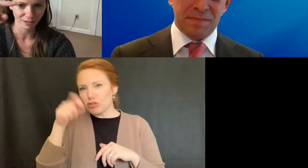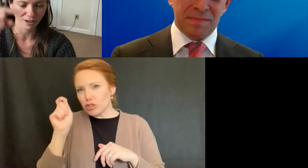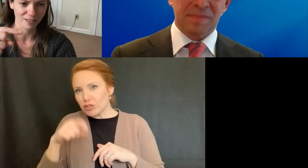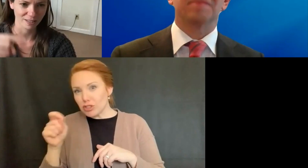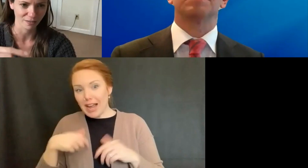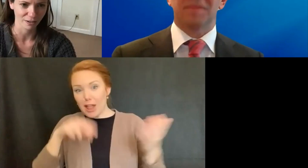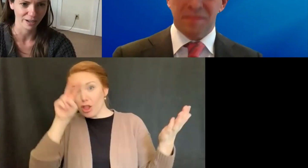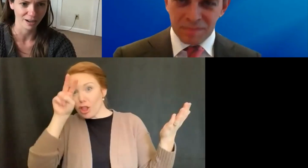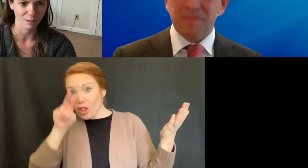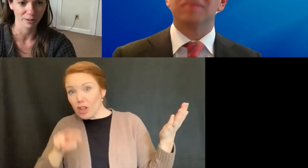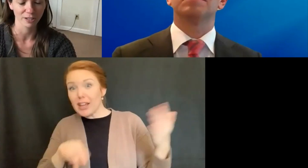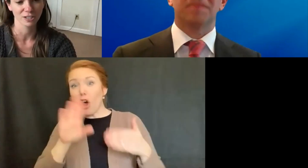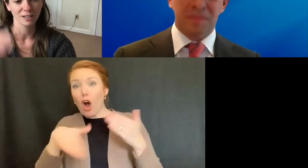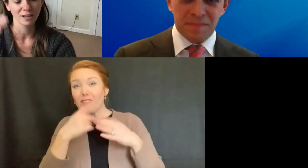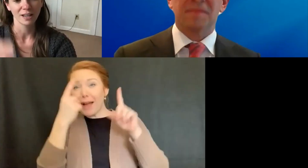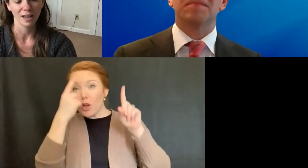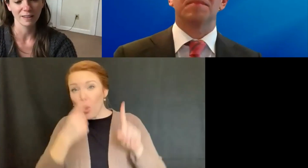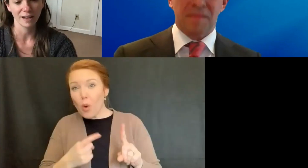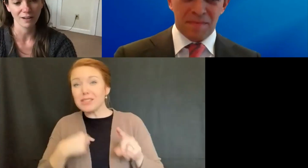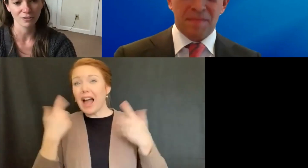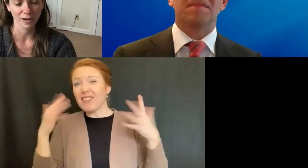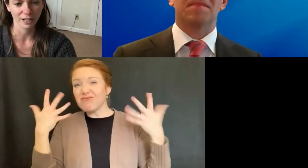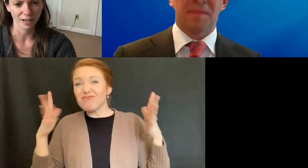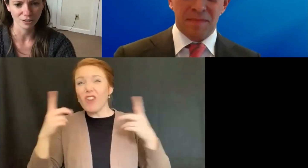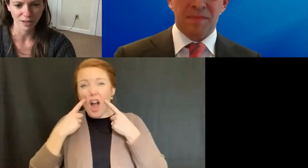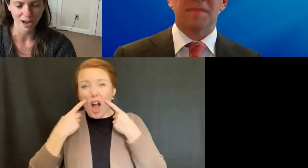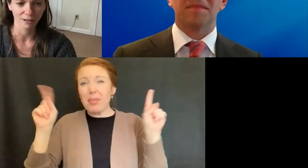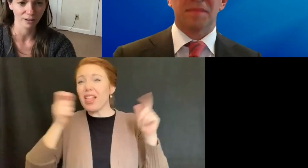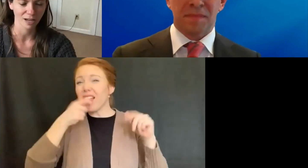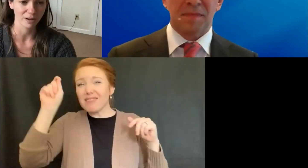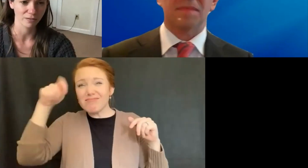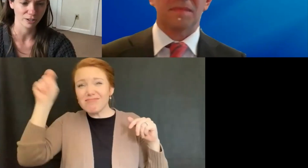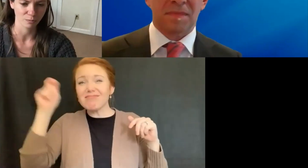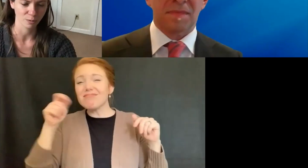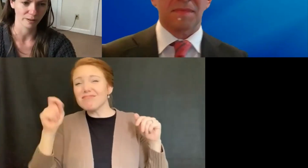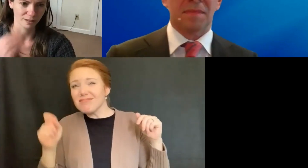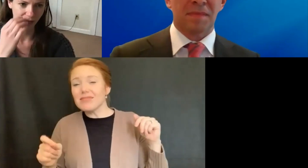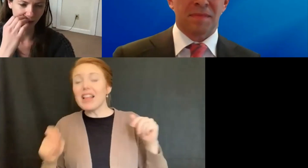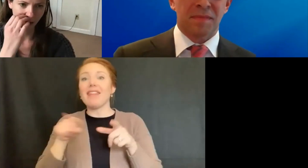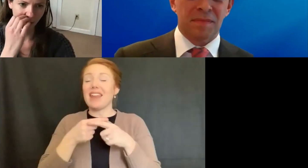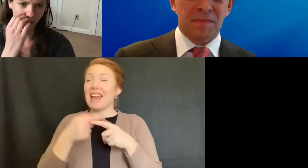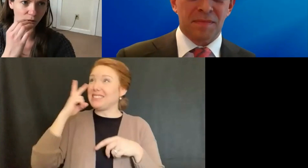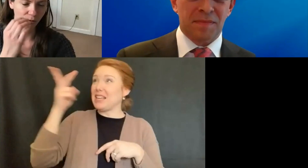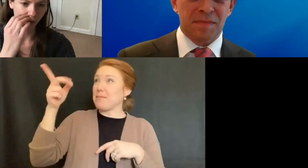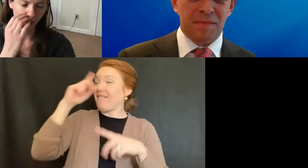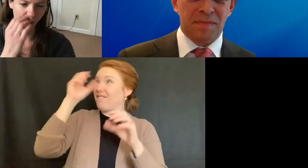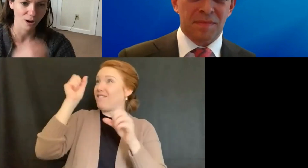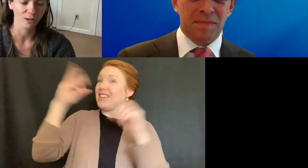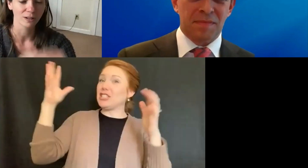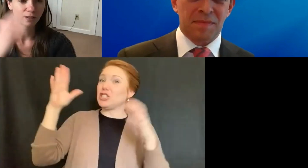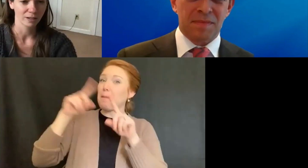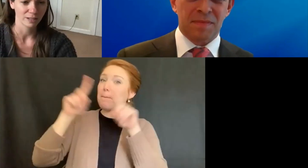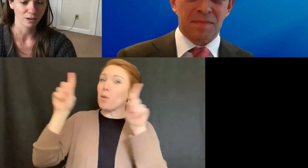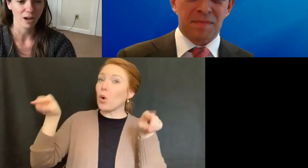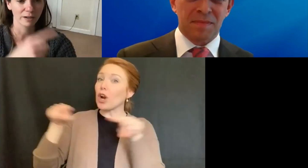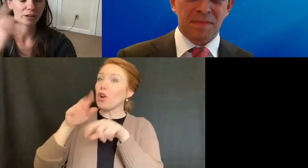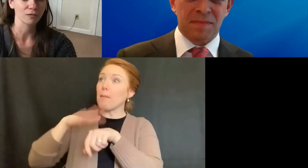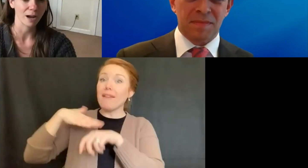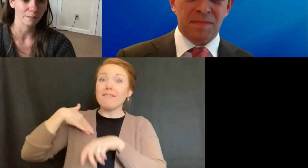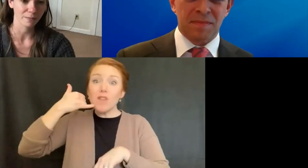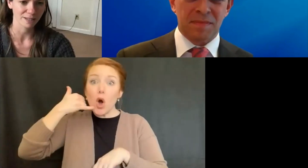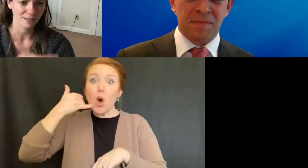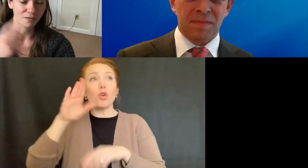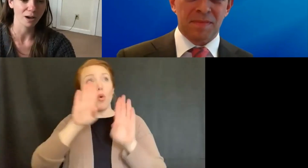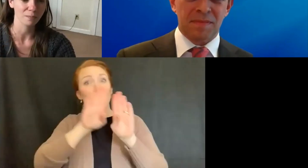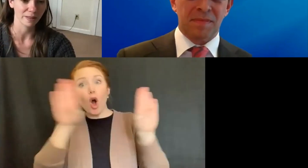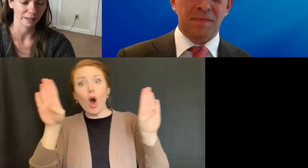done. Look at all this stuff I've already accomplished. And then after I do that, I look at my vision board that's on my phone or on my wall. And so I'm kind of